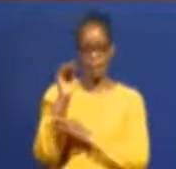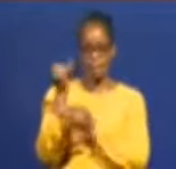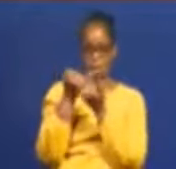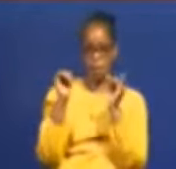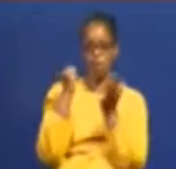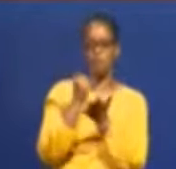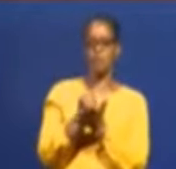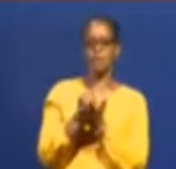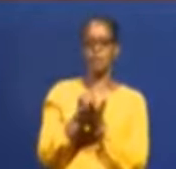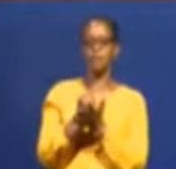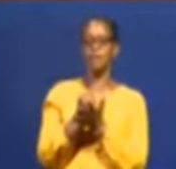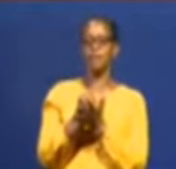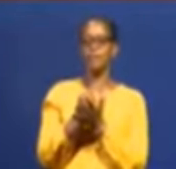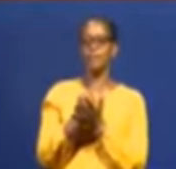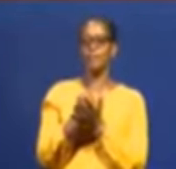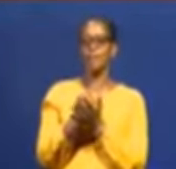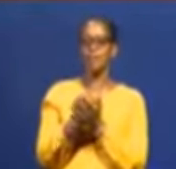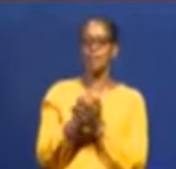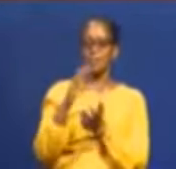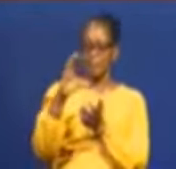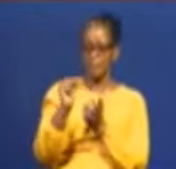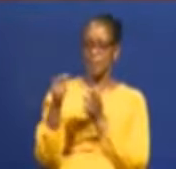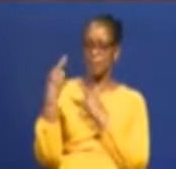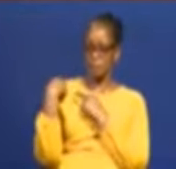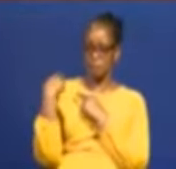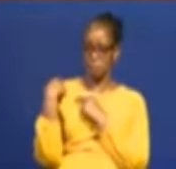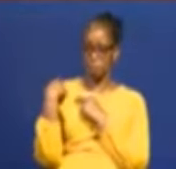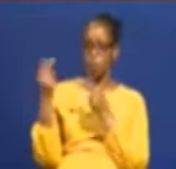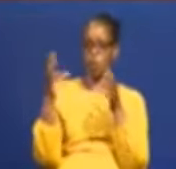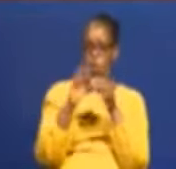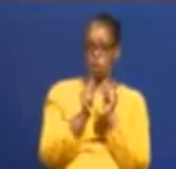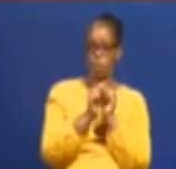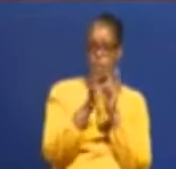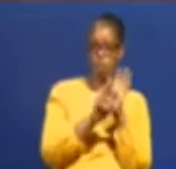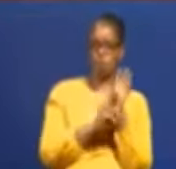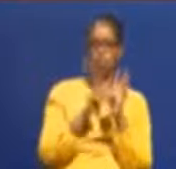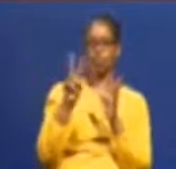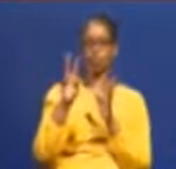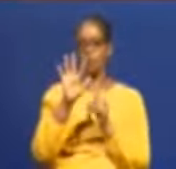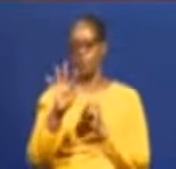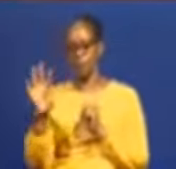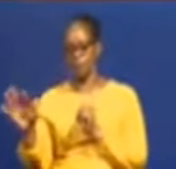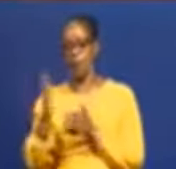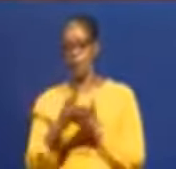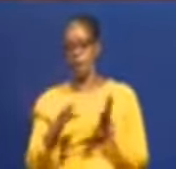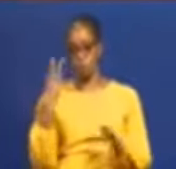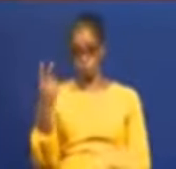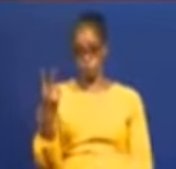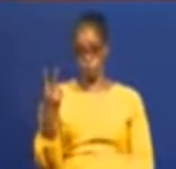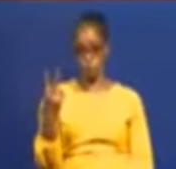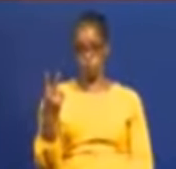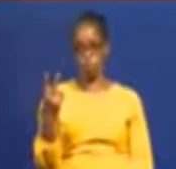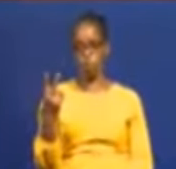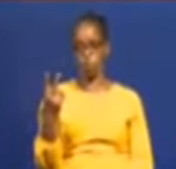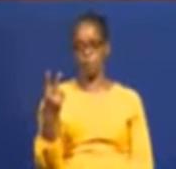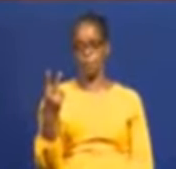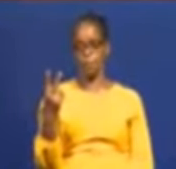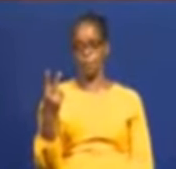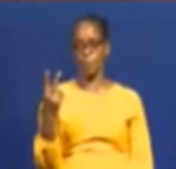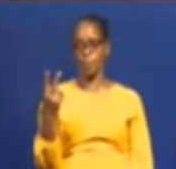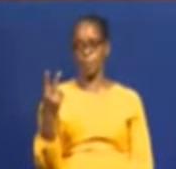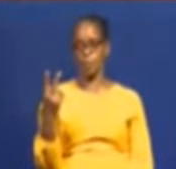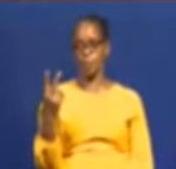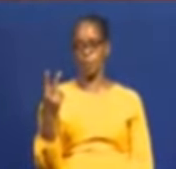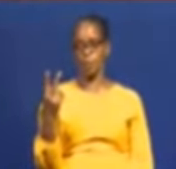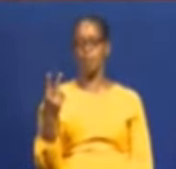the responsible or relevant cabinet secretary, in line with Standing Order 255-2, so that they also brief